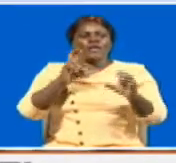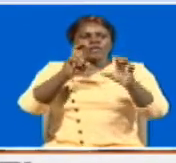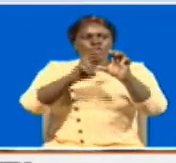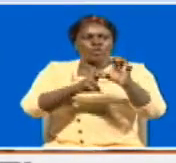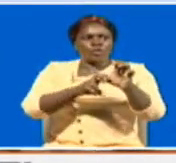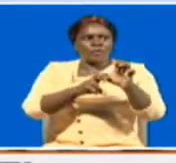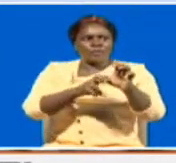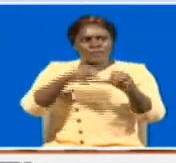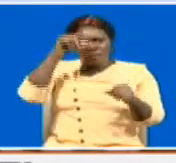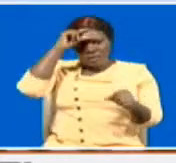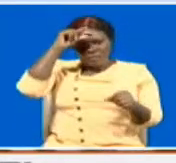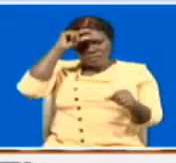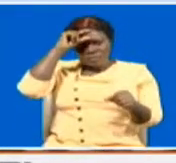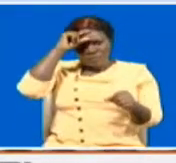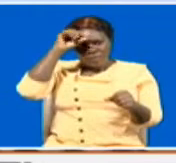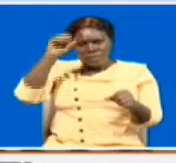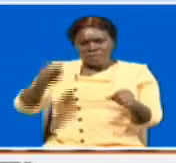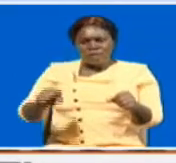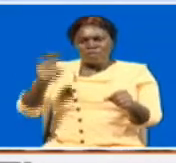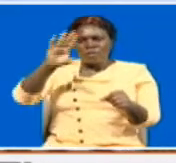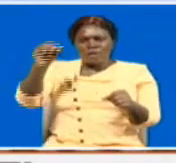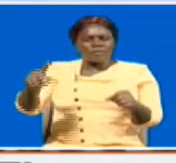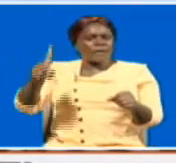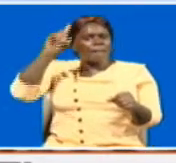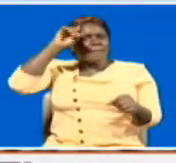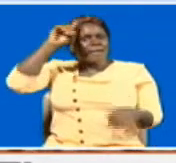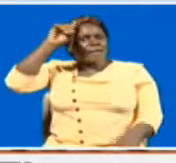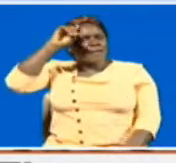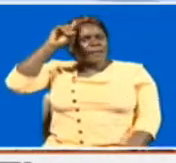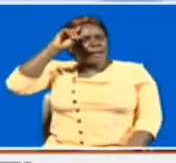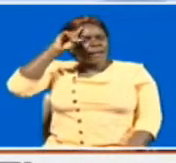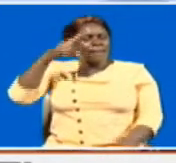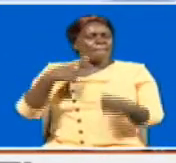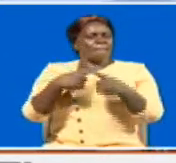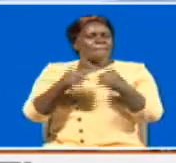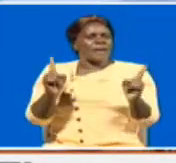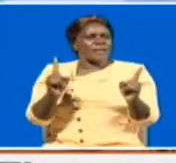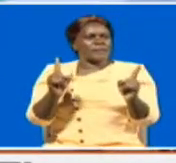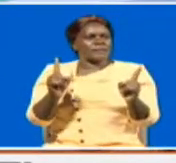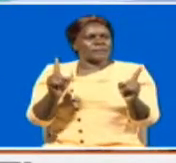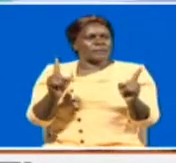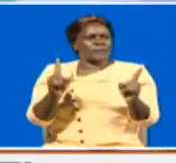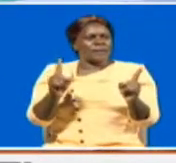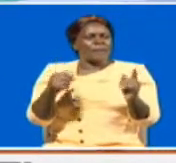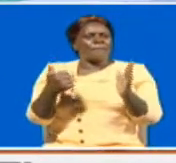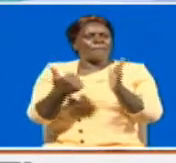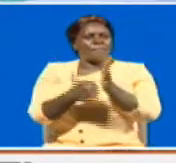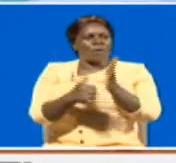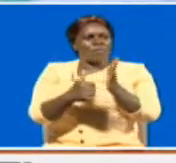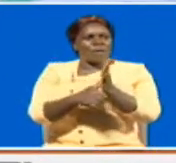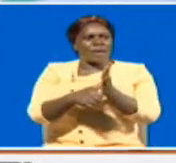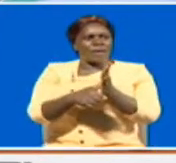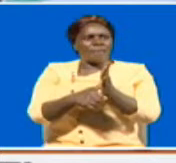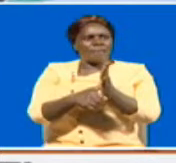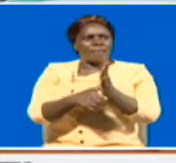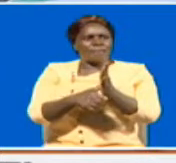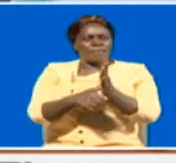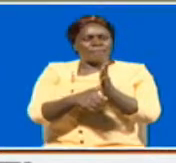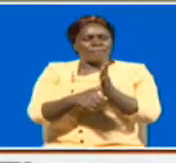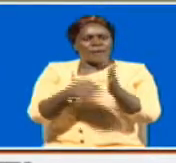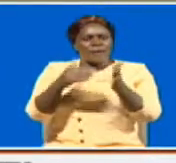the unity government of First African President Nelson Mandela, but still remained a thorn in the flesh of the